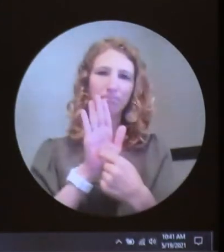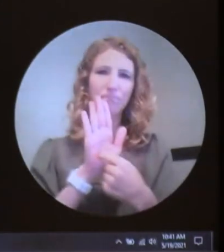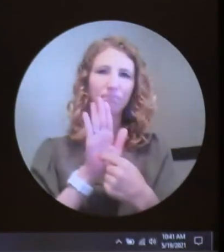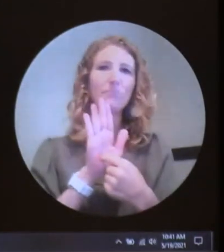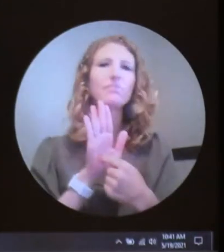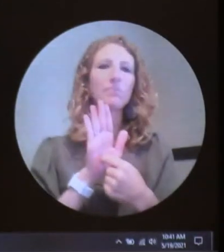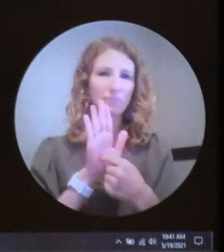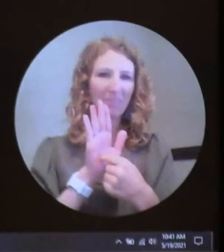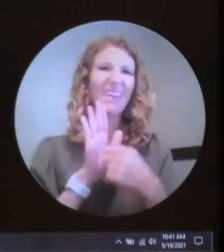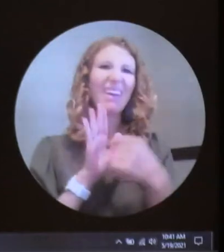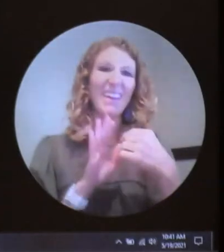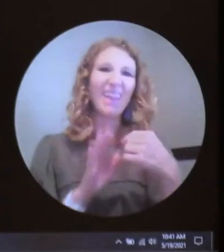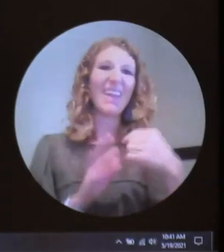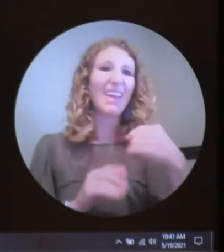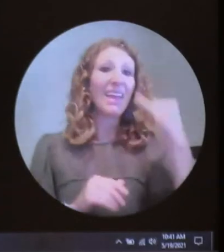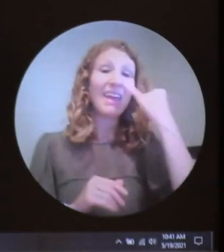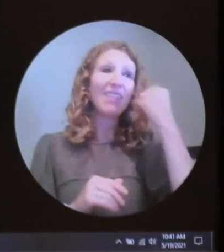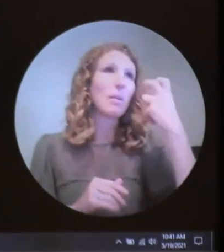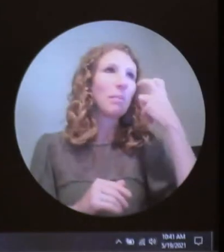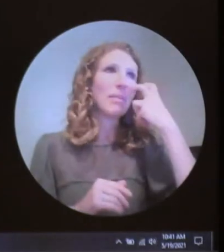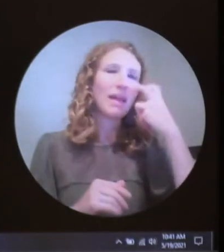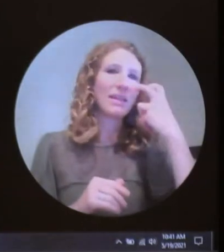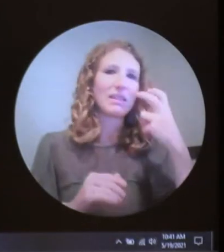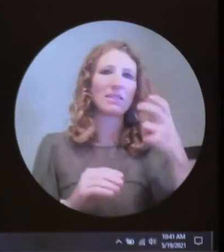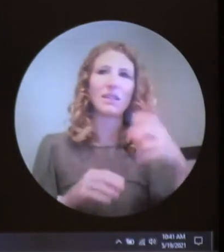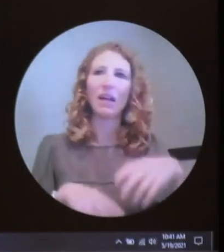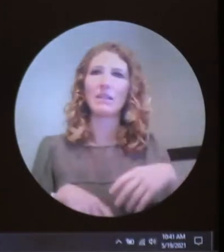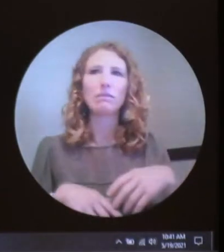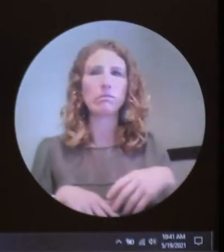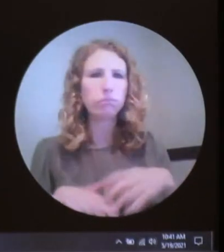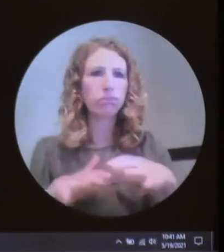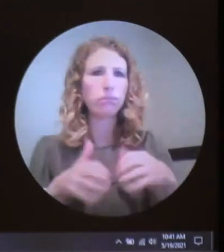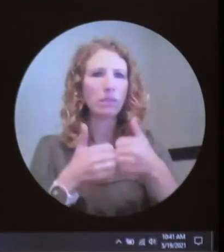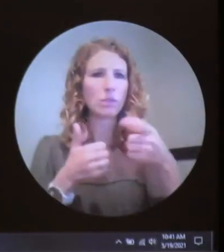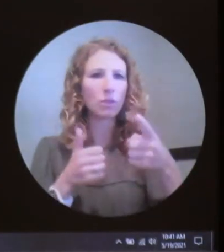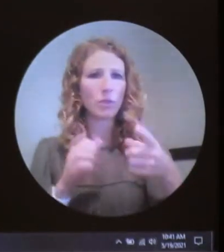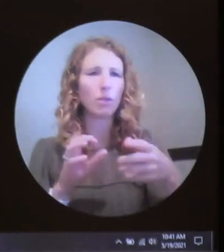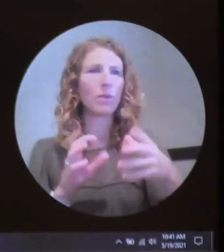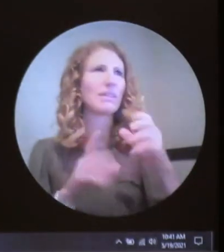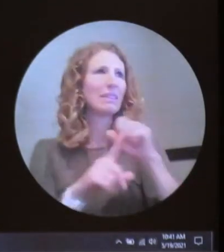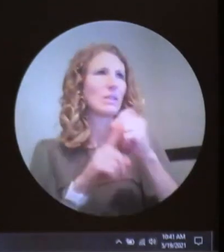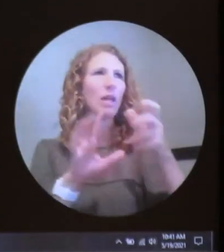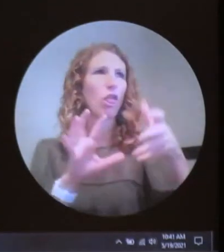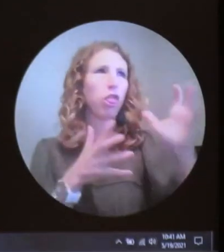when blindness presents undesirable situations at times.